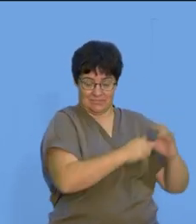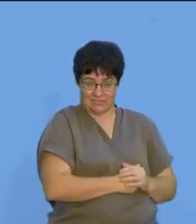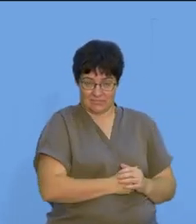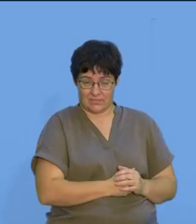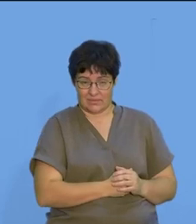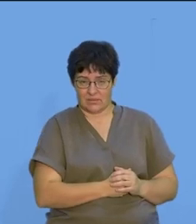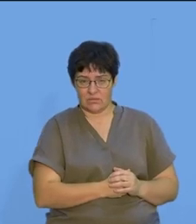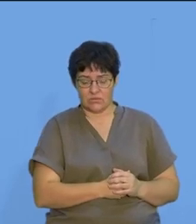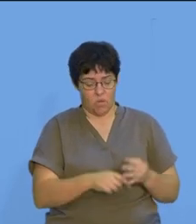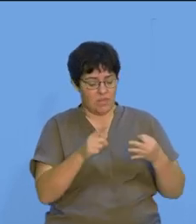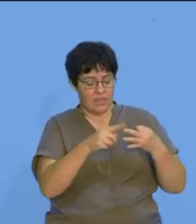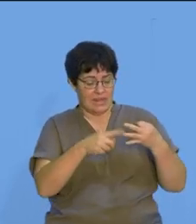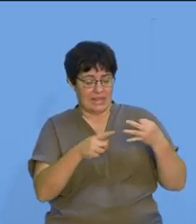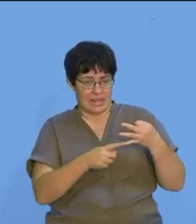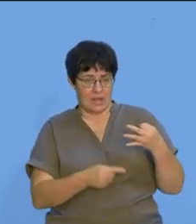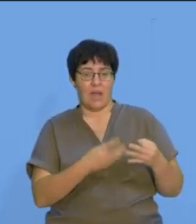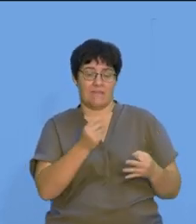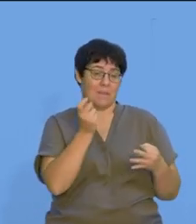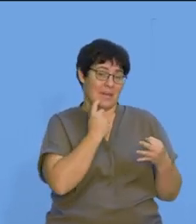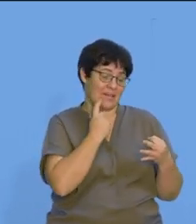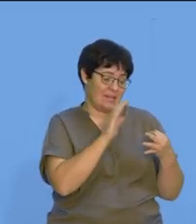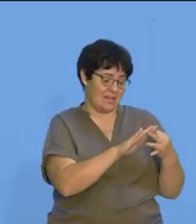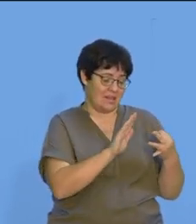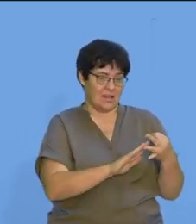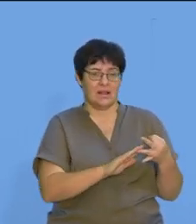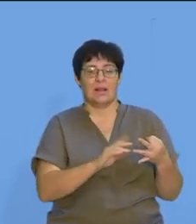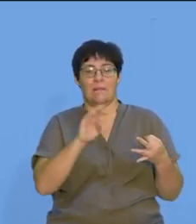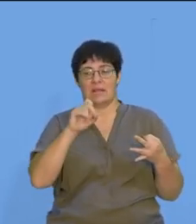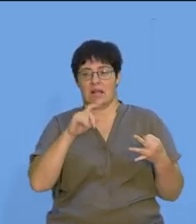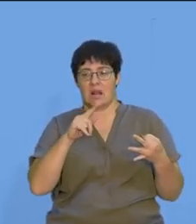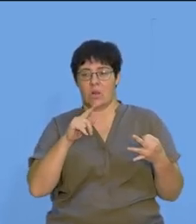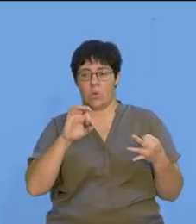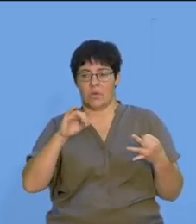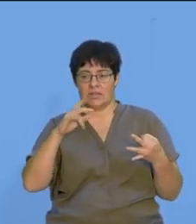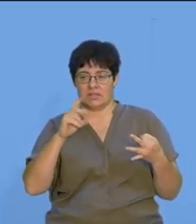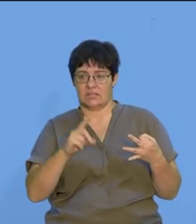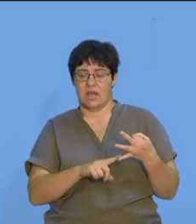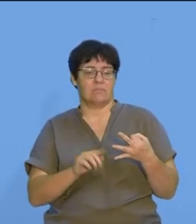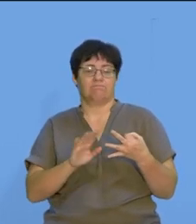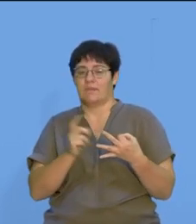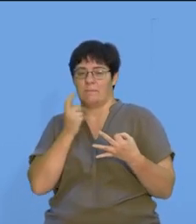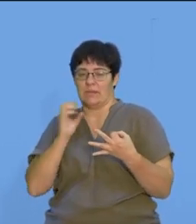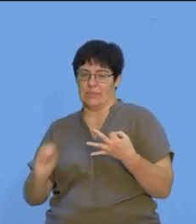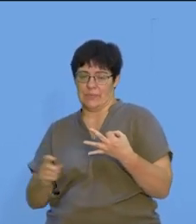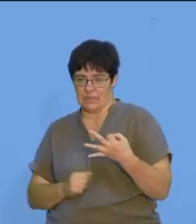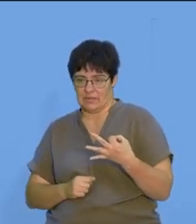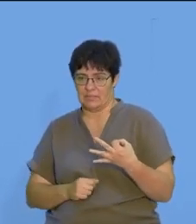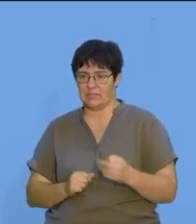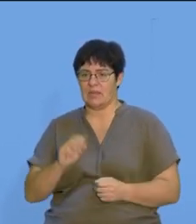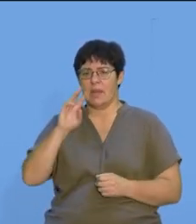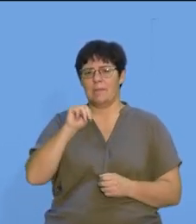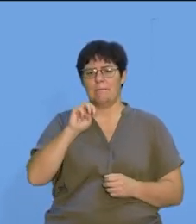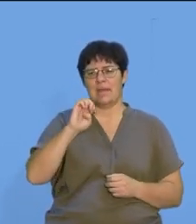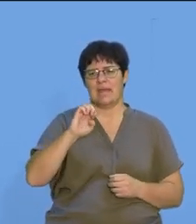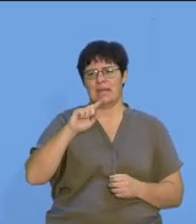three main categories, okay? We've got metals, metalloids, and non-metals. So metalloids, sometimes